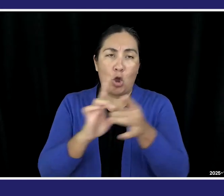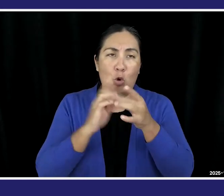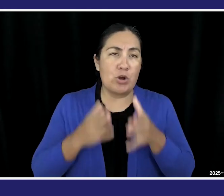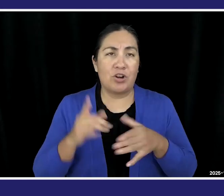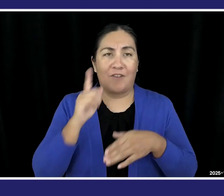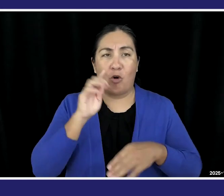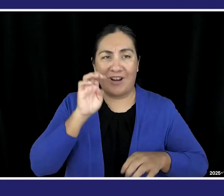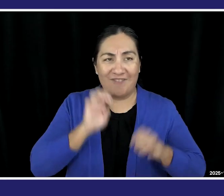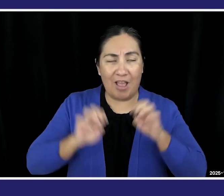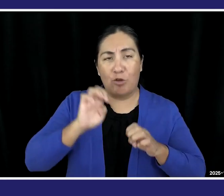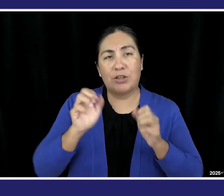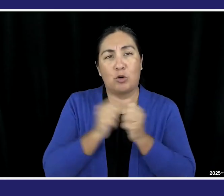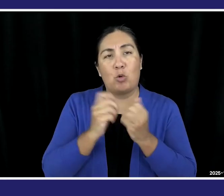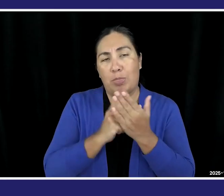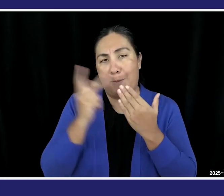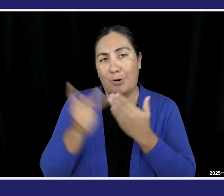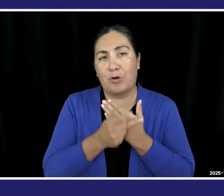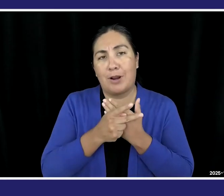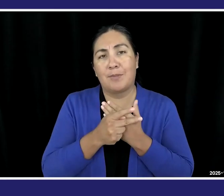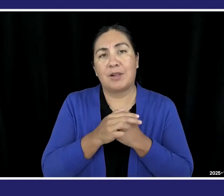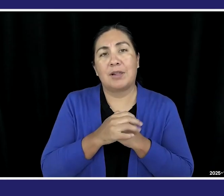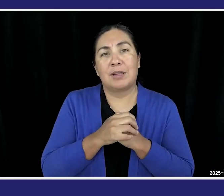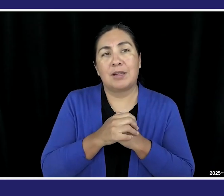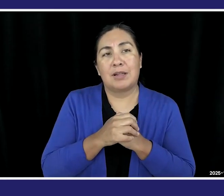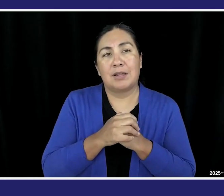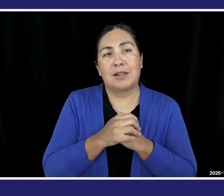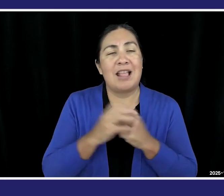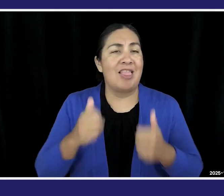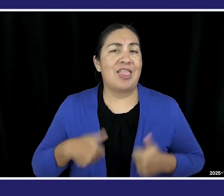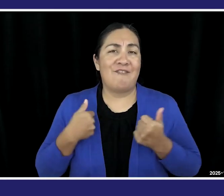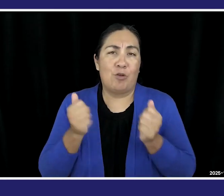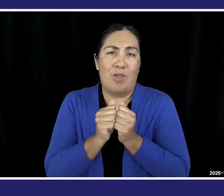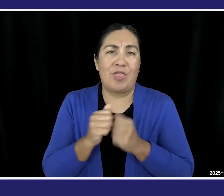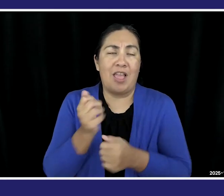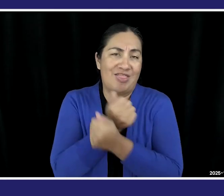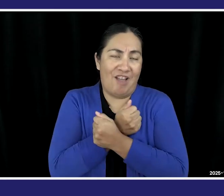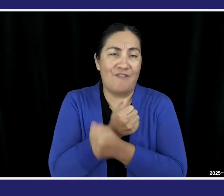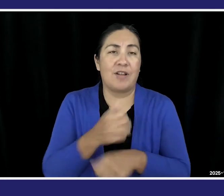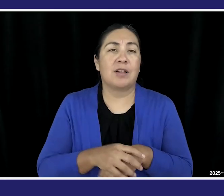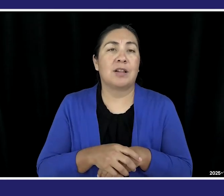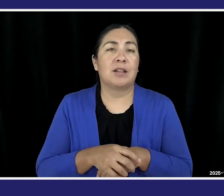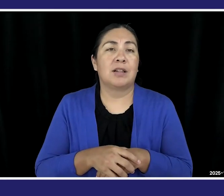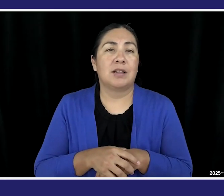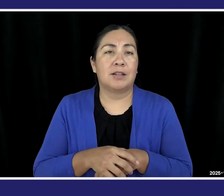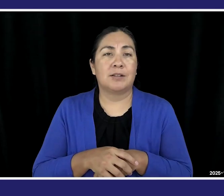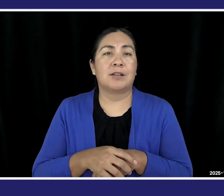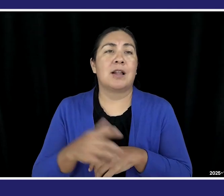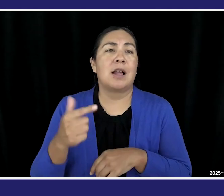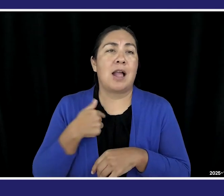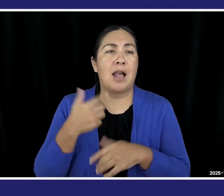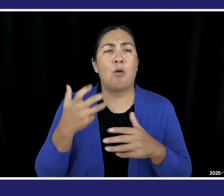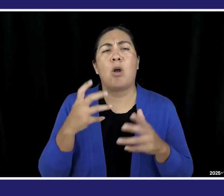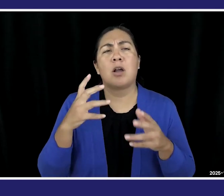want you to know that really there have been a lot of evidence that has been showing that what we are doing is based on the community. It's wonderful to be able